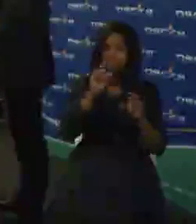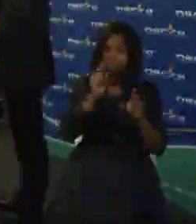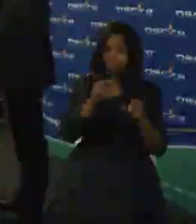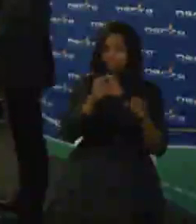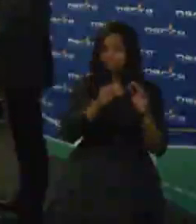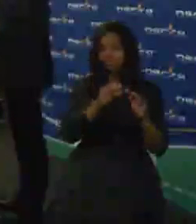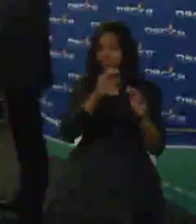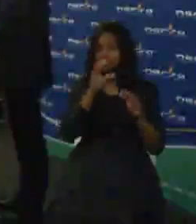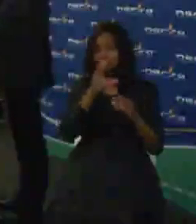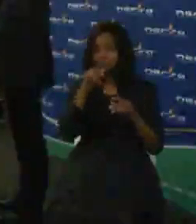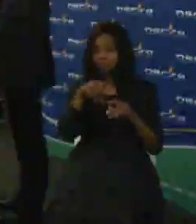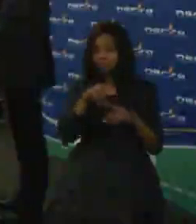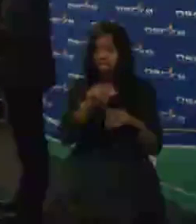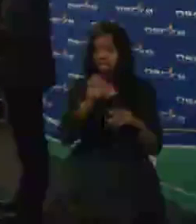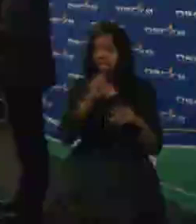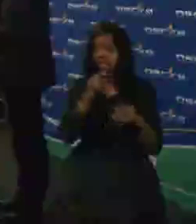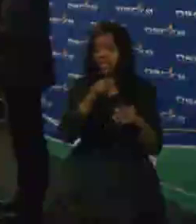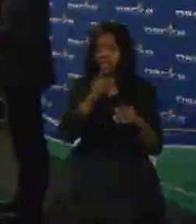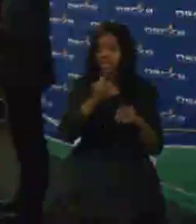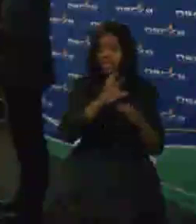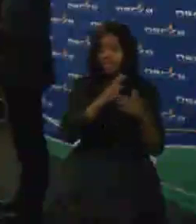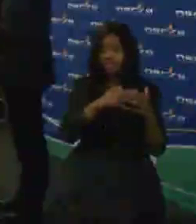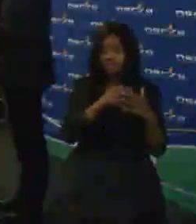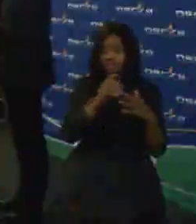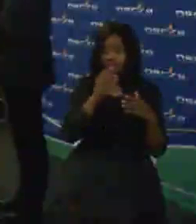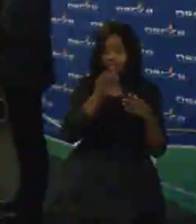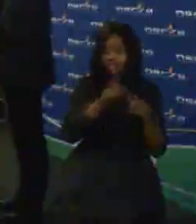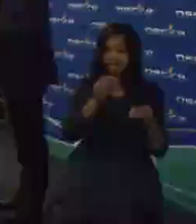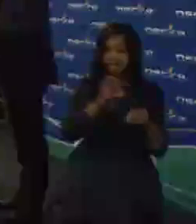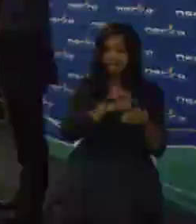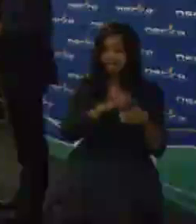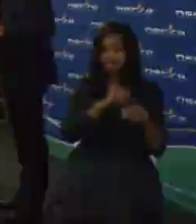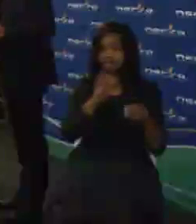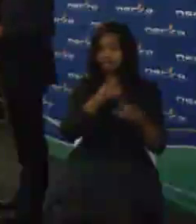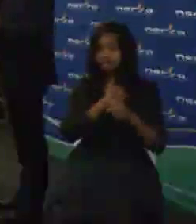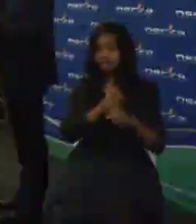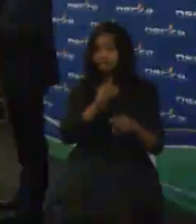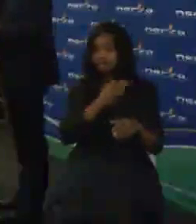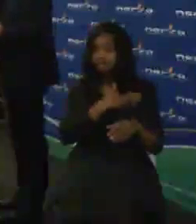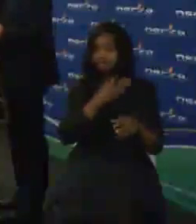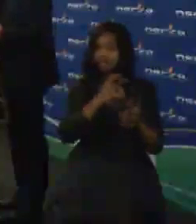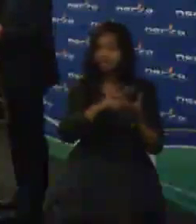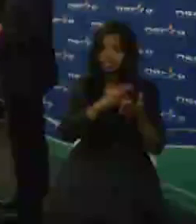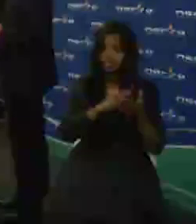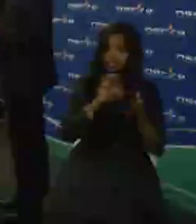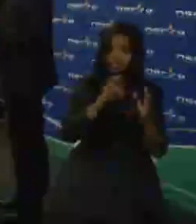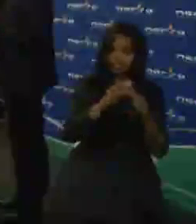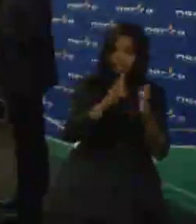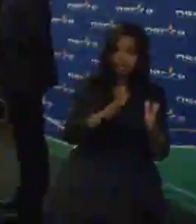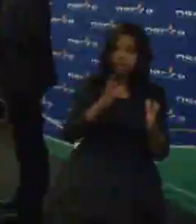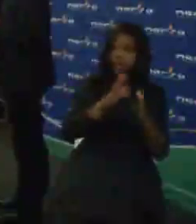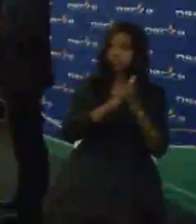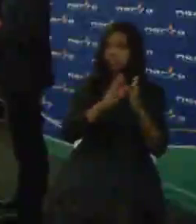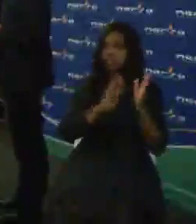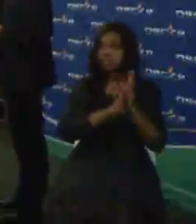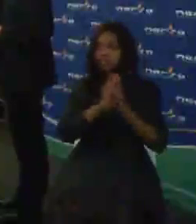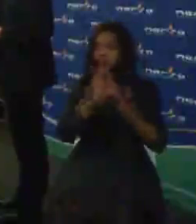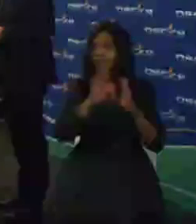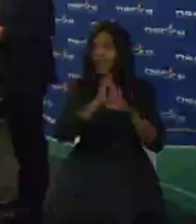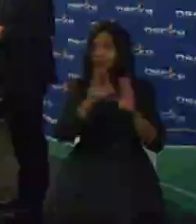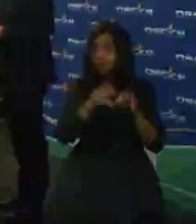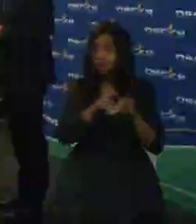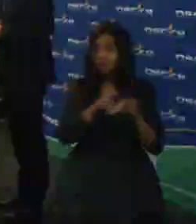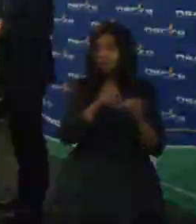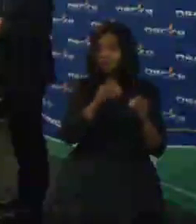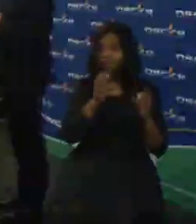CPI, and anything above that that's required should be made up by cleaning house, by improving efficiencies, by getting serious about